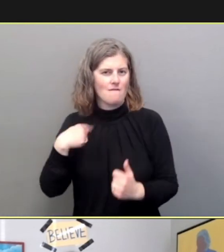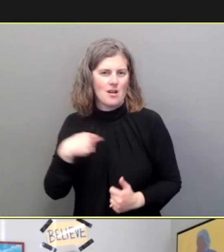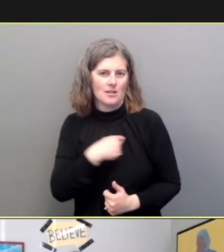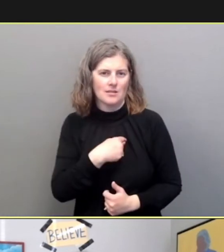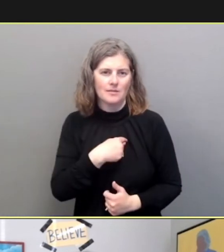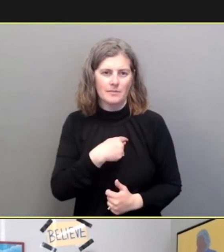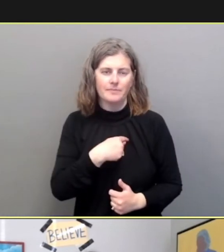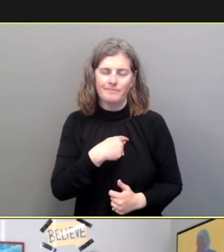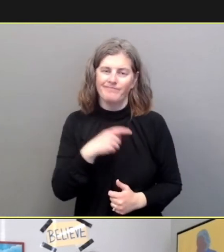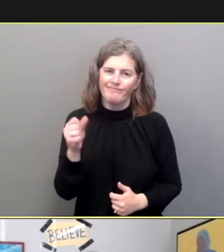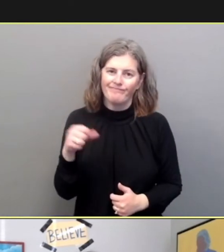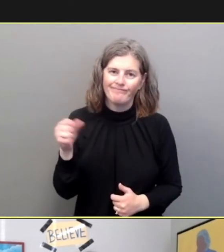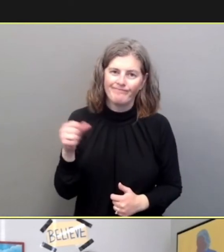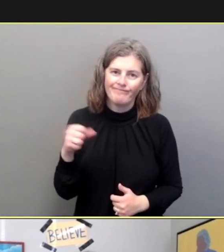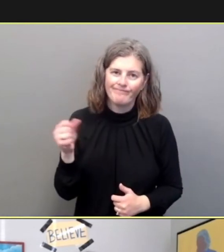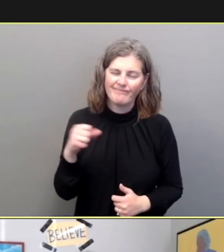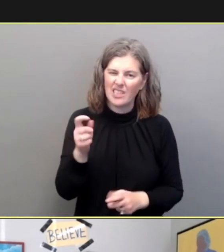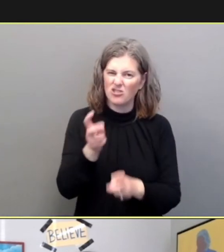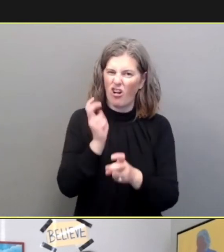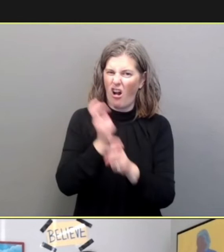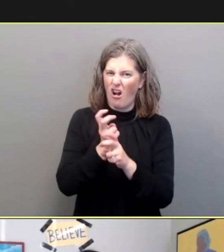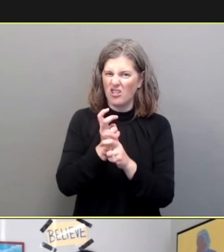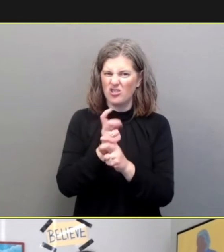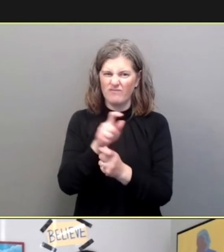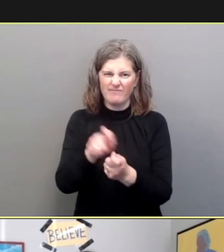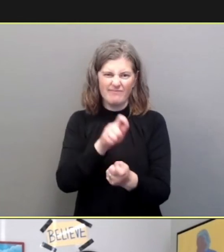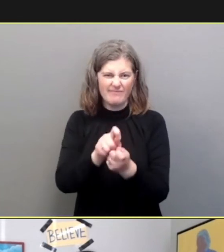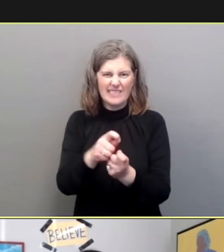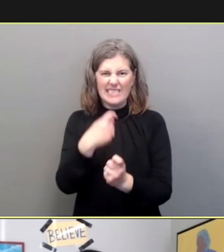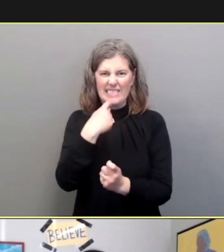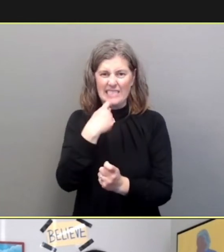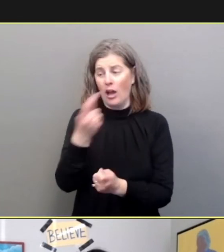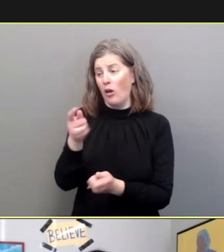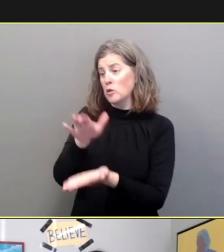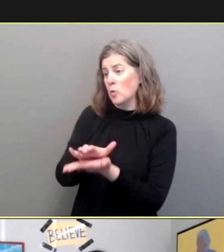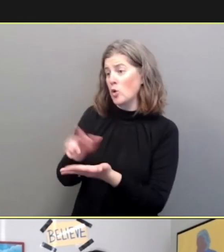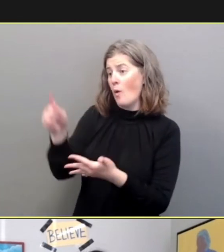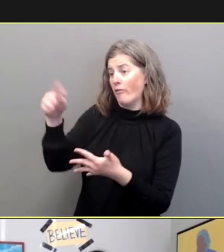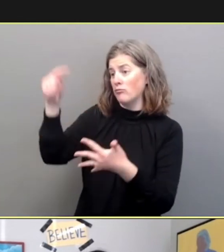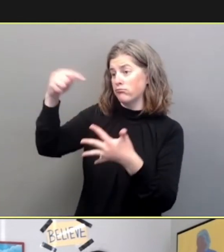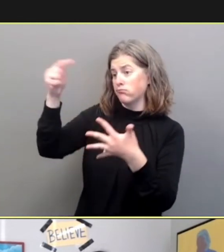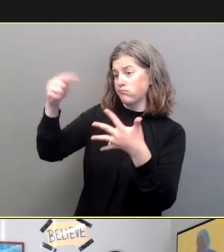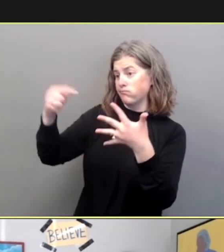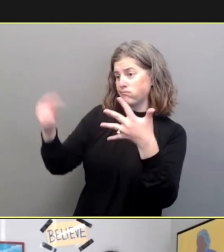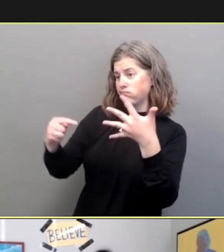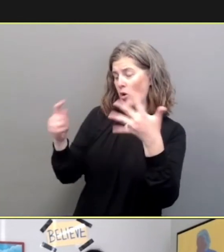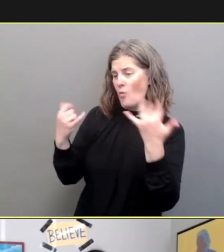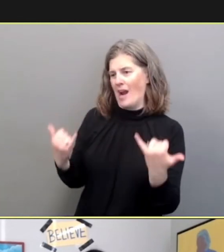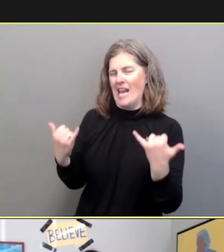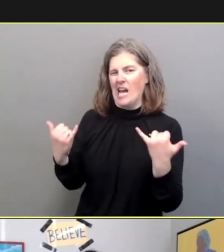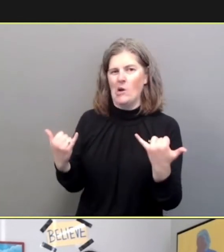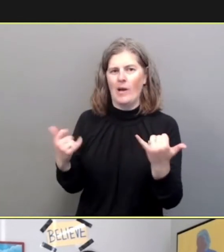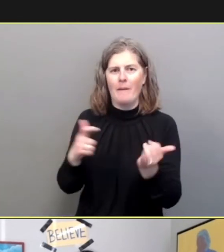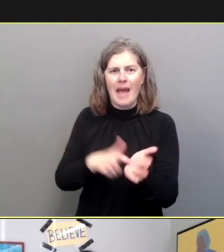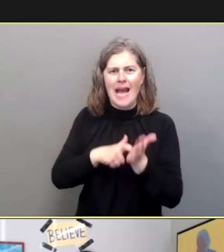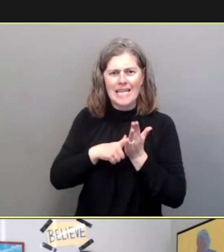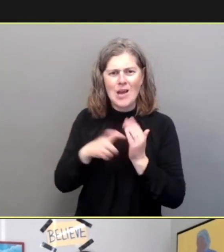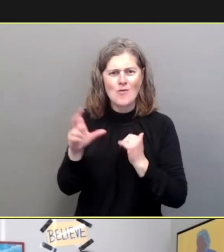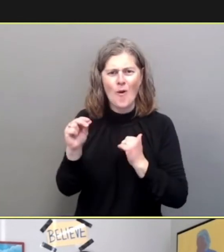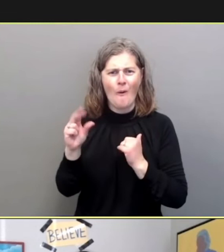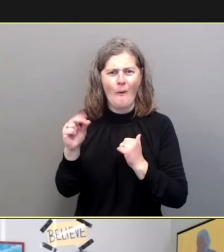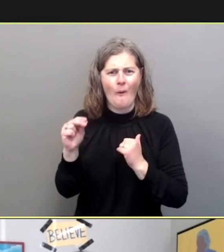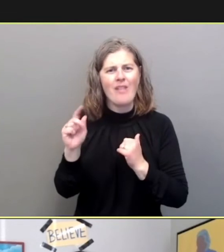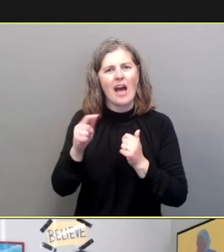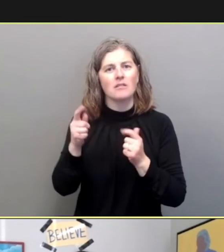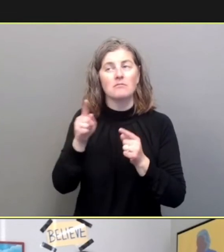it's hard to say to the school, right, you have to do this right now. That's not a mandate that has come from the